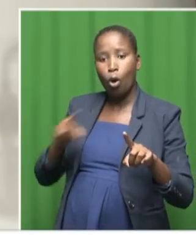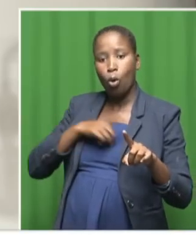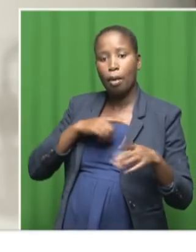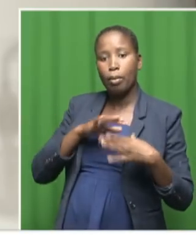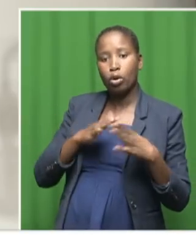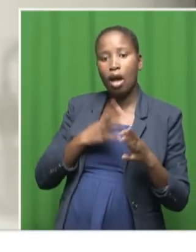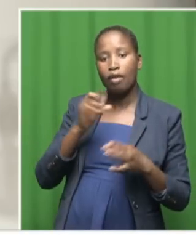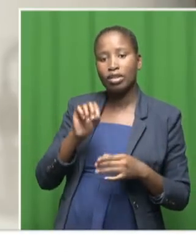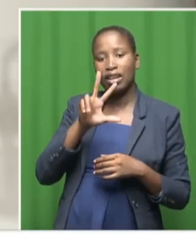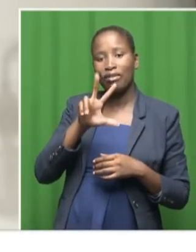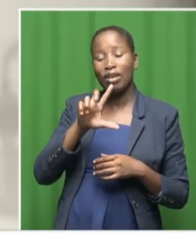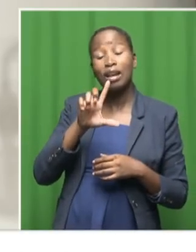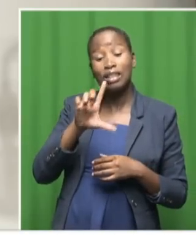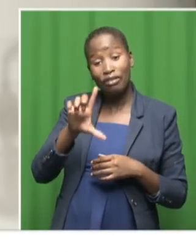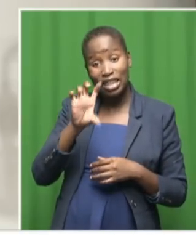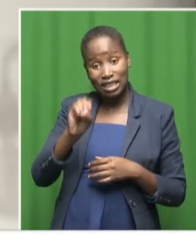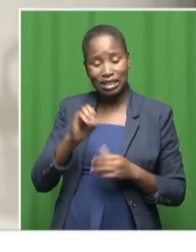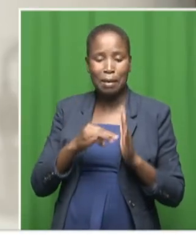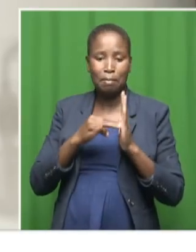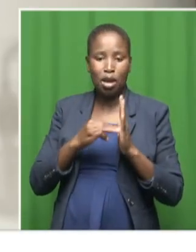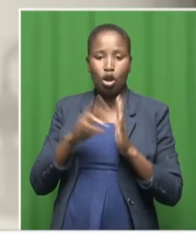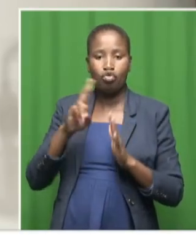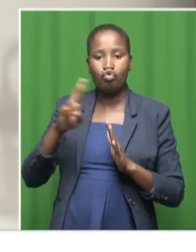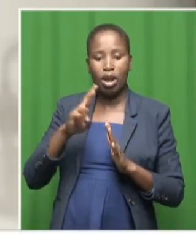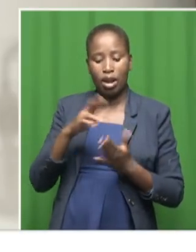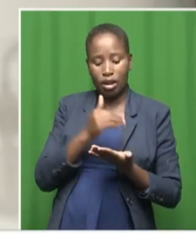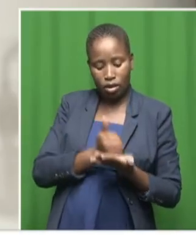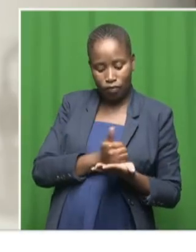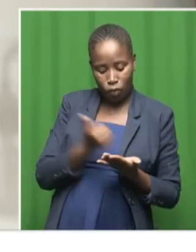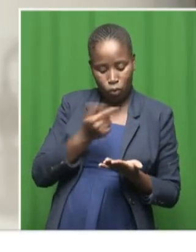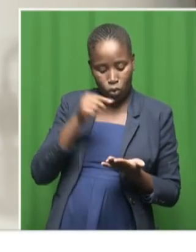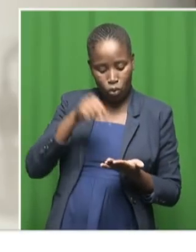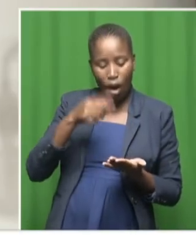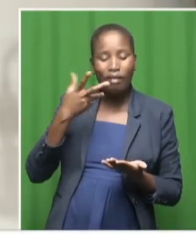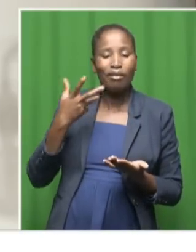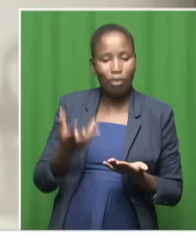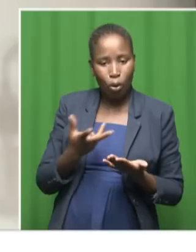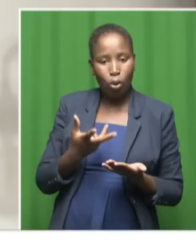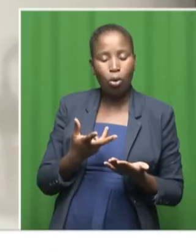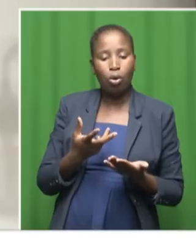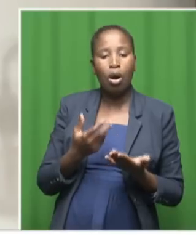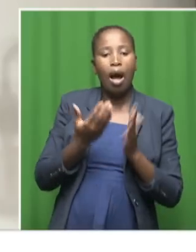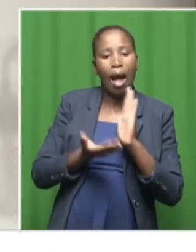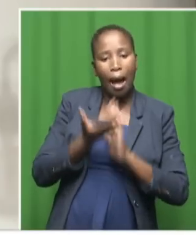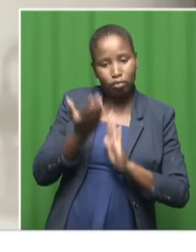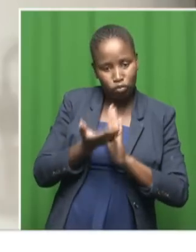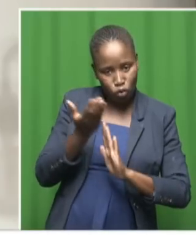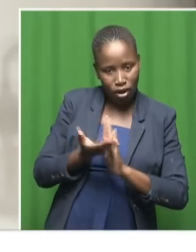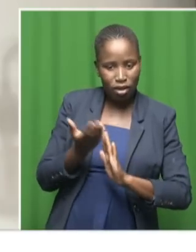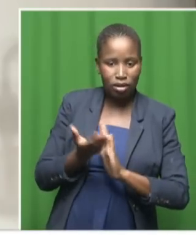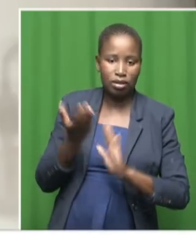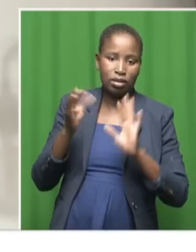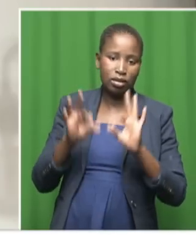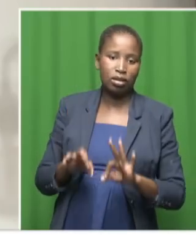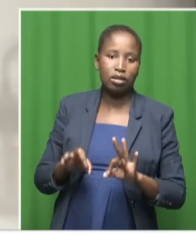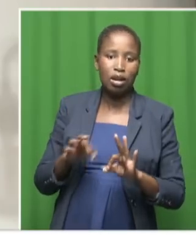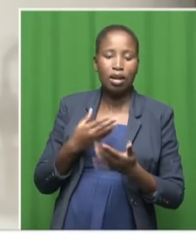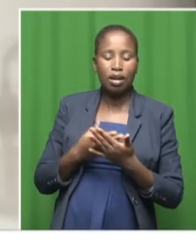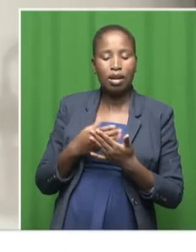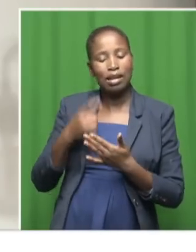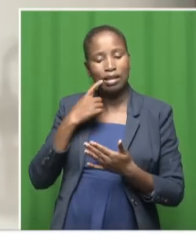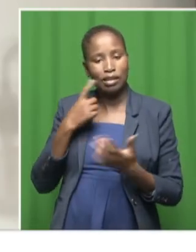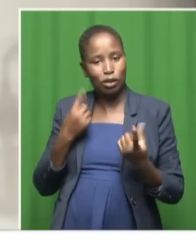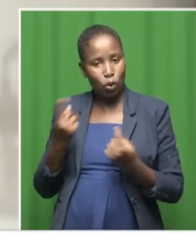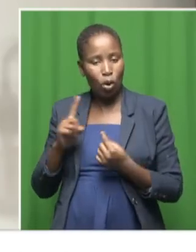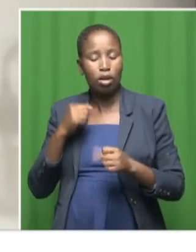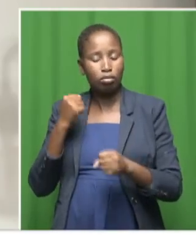million rand to upgrade and protect these really important pieces of infrastructure that are found equally across all spaces